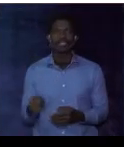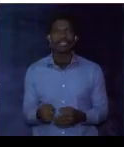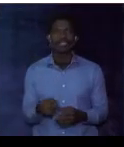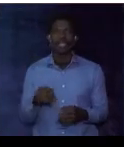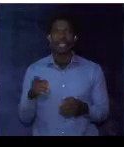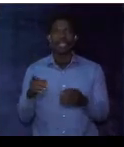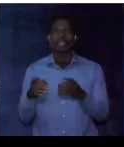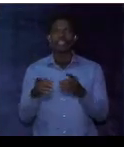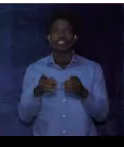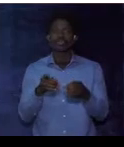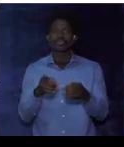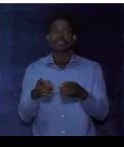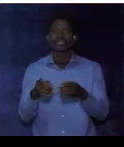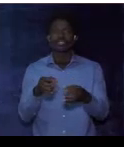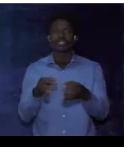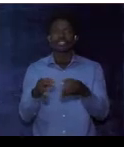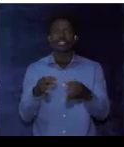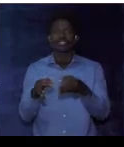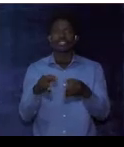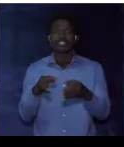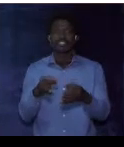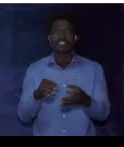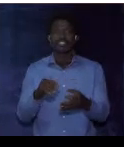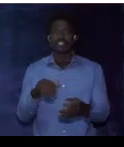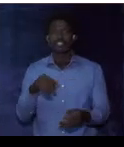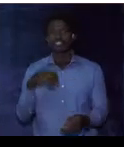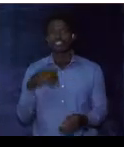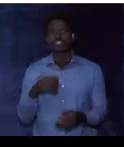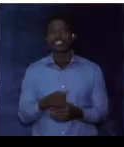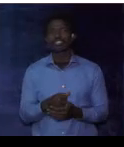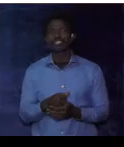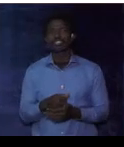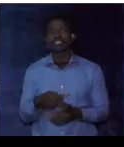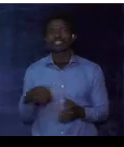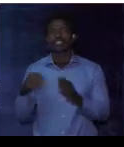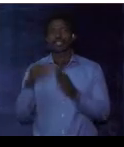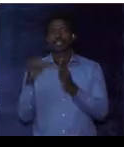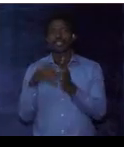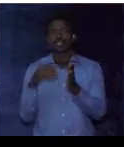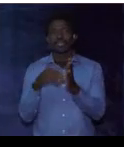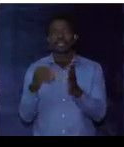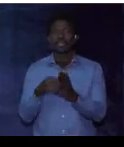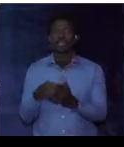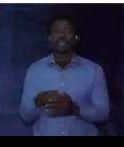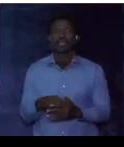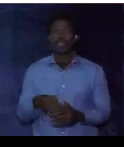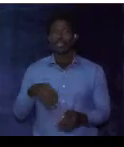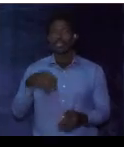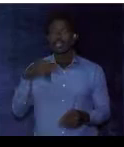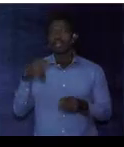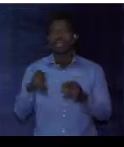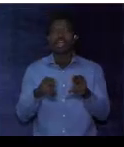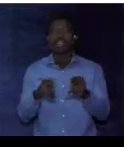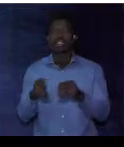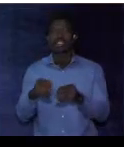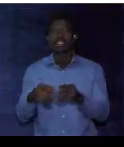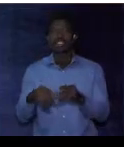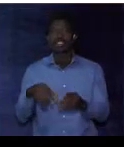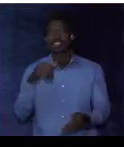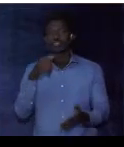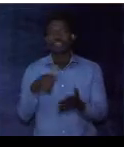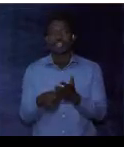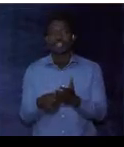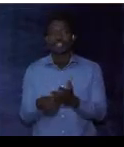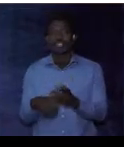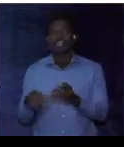the expository essay. Let's mention them again. The narrative essay,